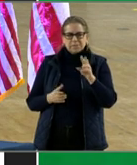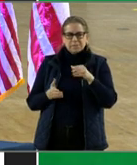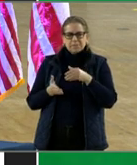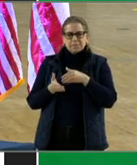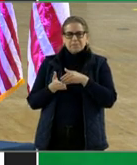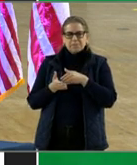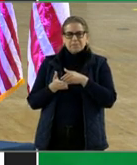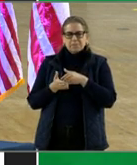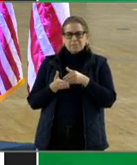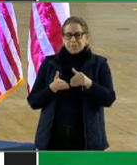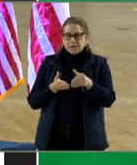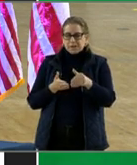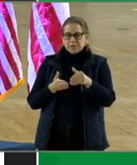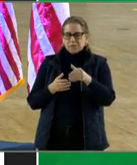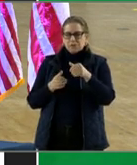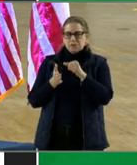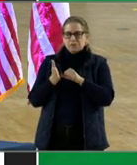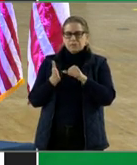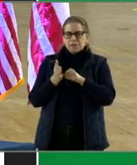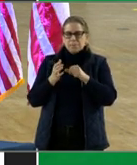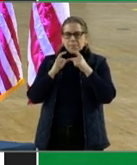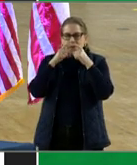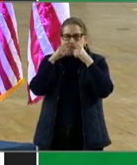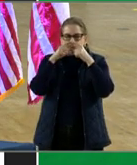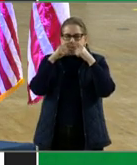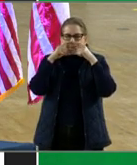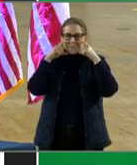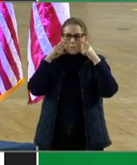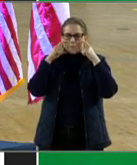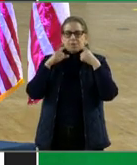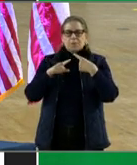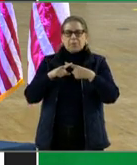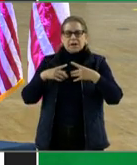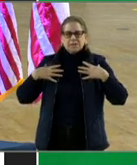350,000 face shields, and 40 million gloves.